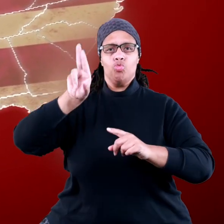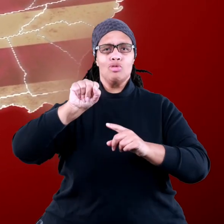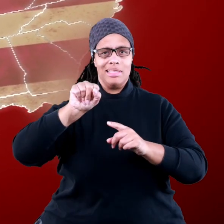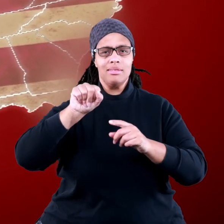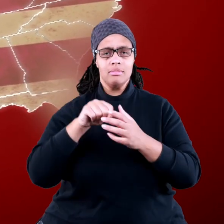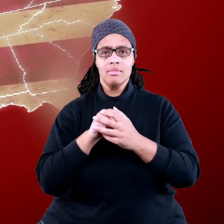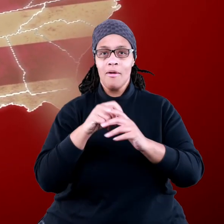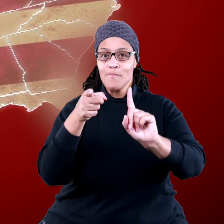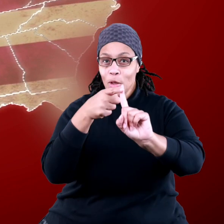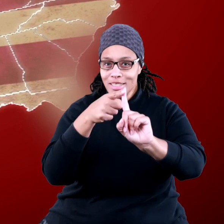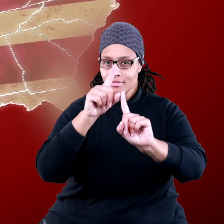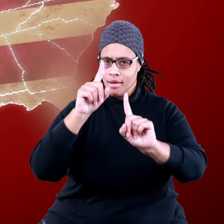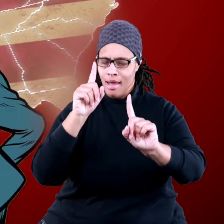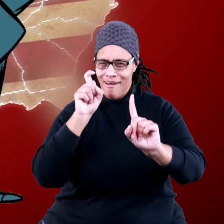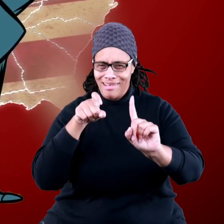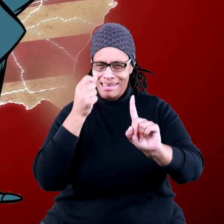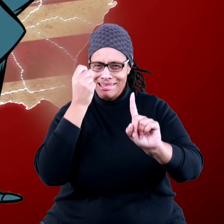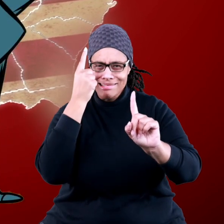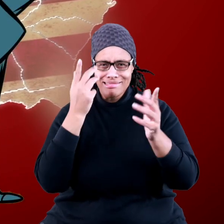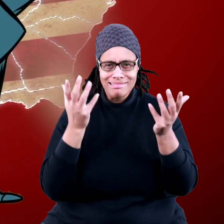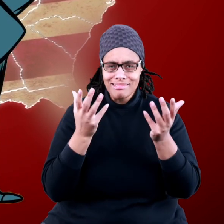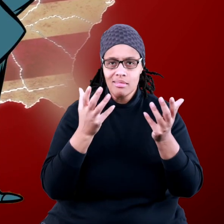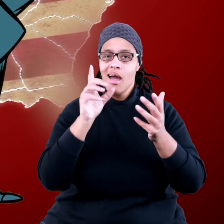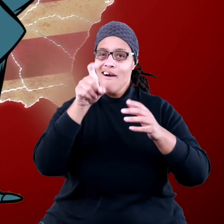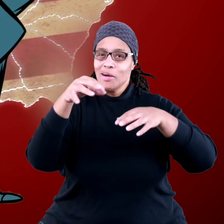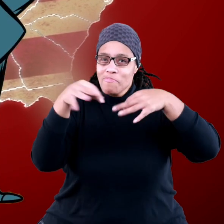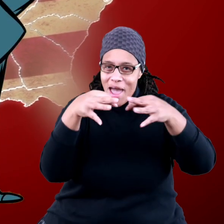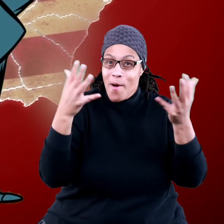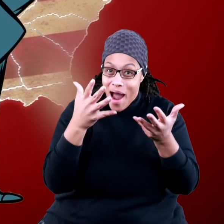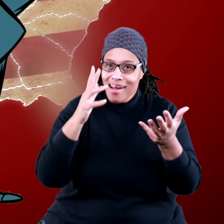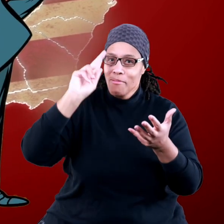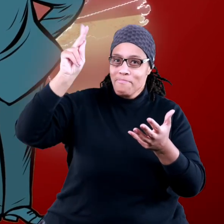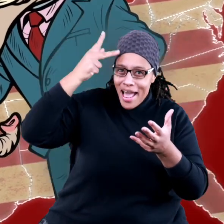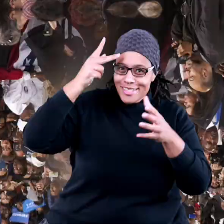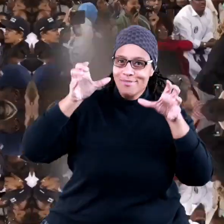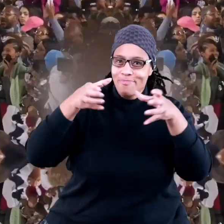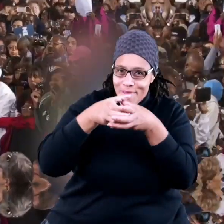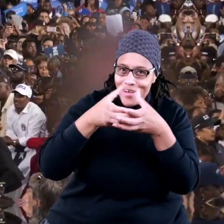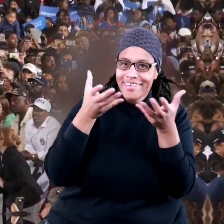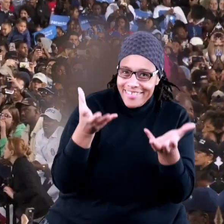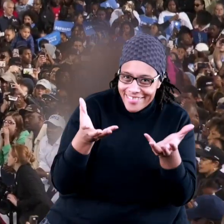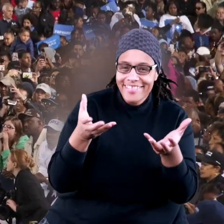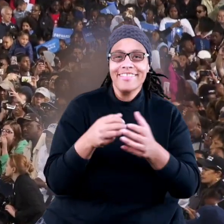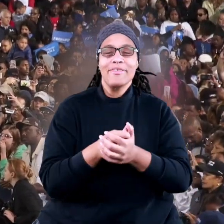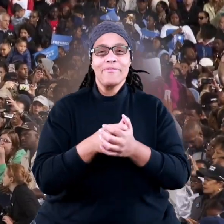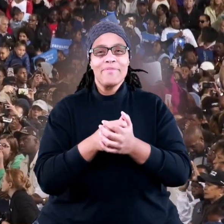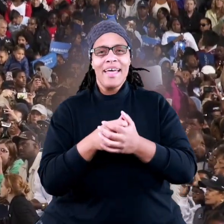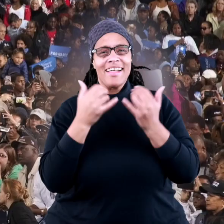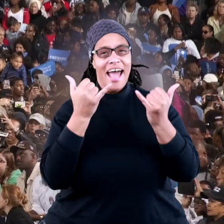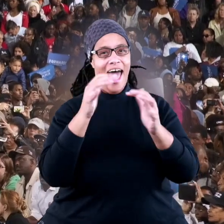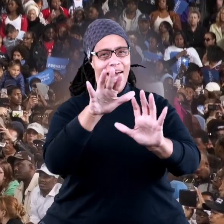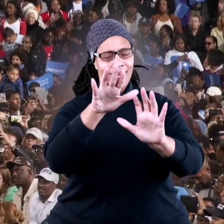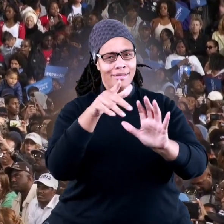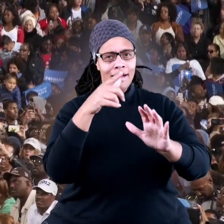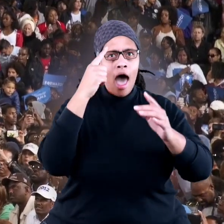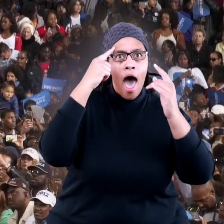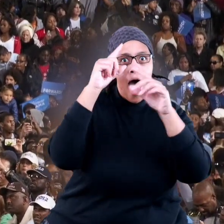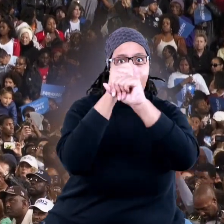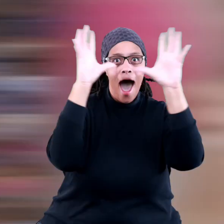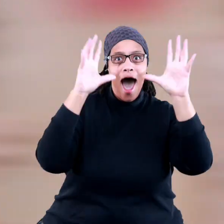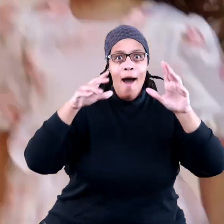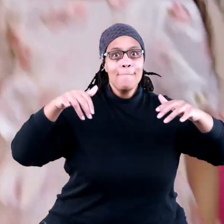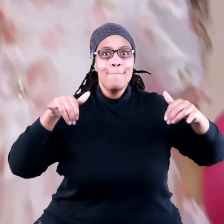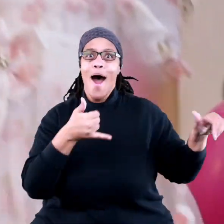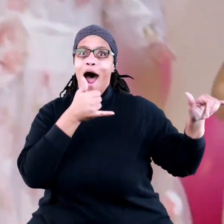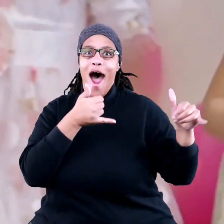United States. But first, to understand that, we need to explain what we mean by political party. No, we're